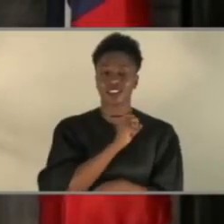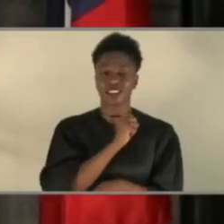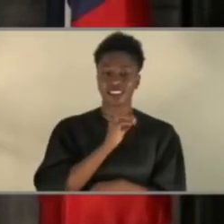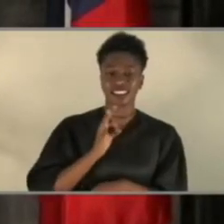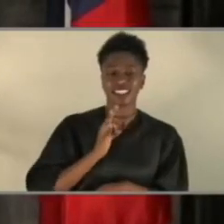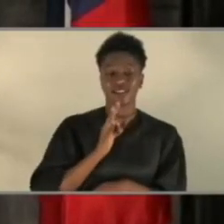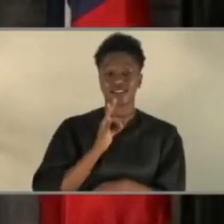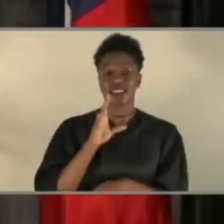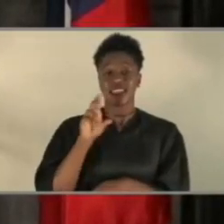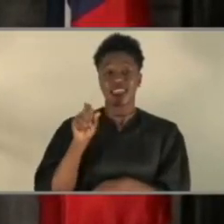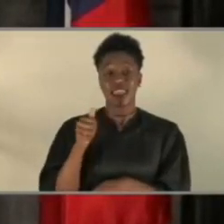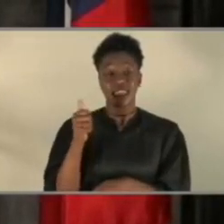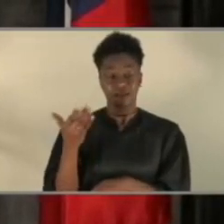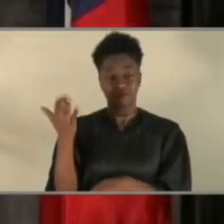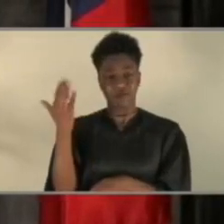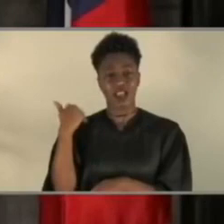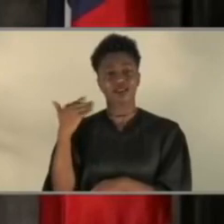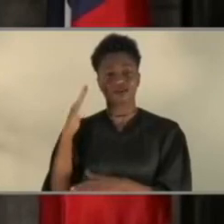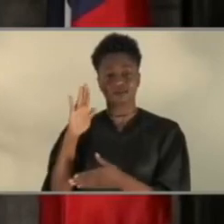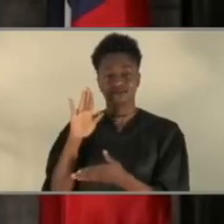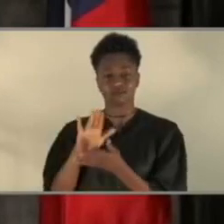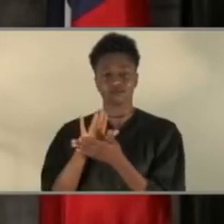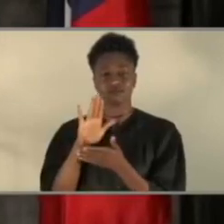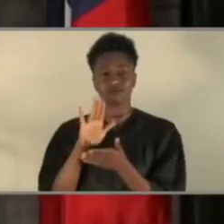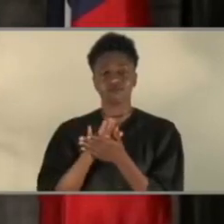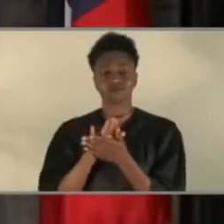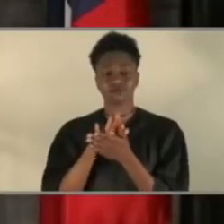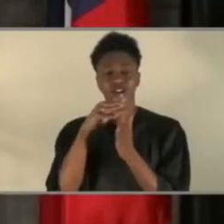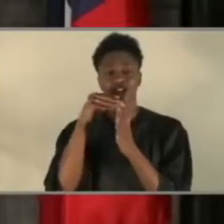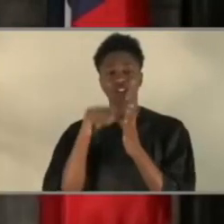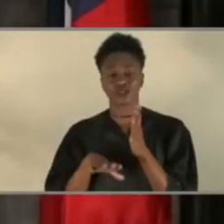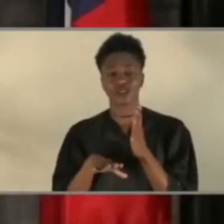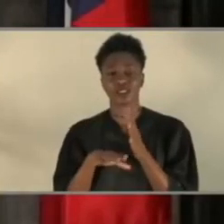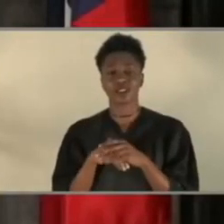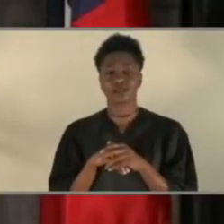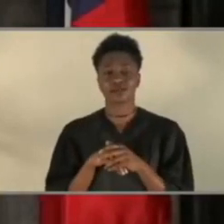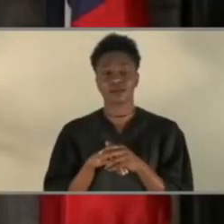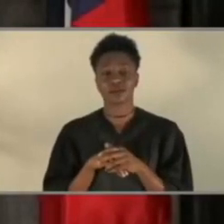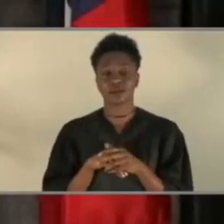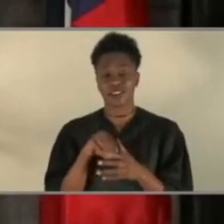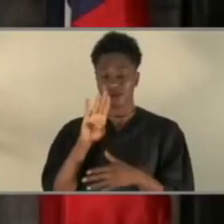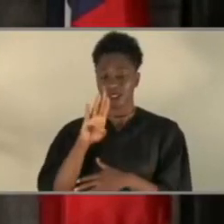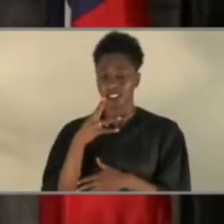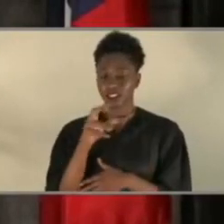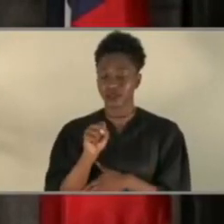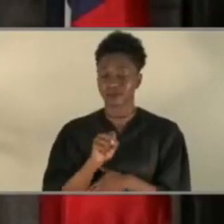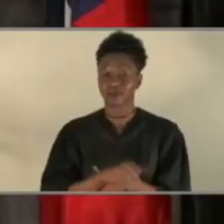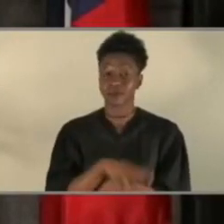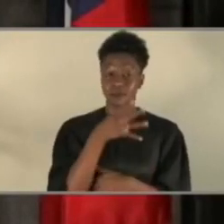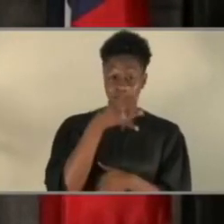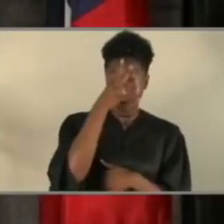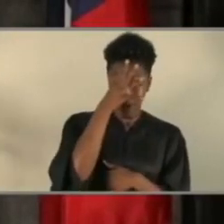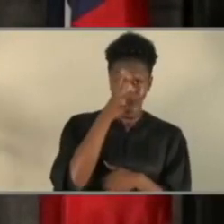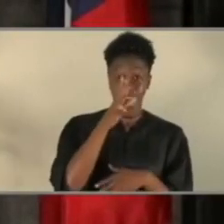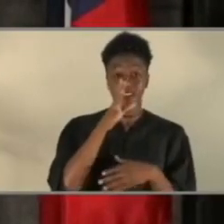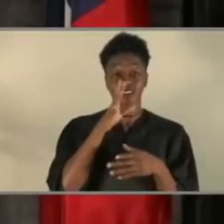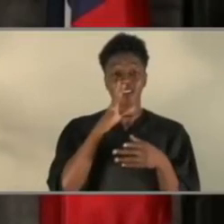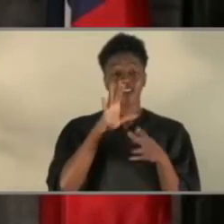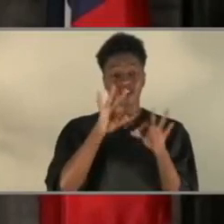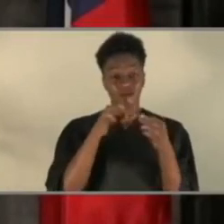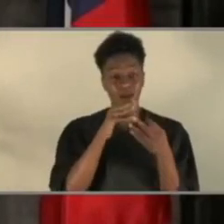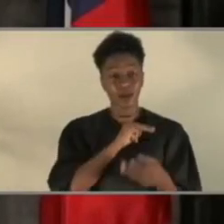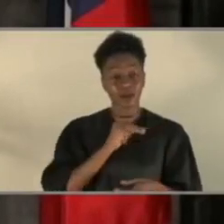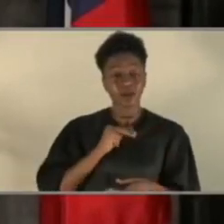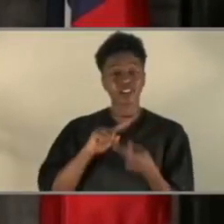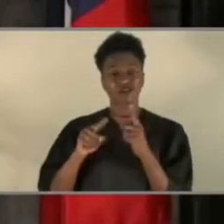and alumni of Alfred Ely Beach High School. To the parents, family members, and friends who have supported us through